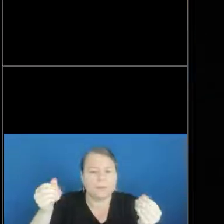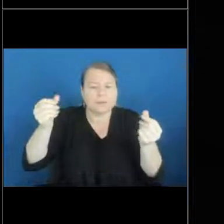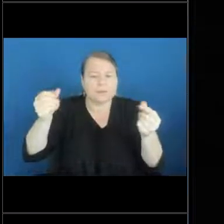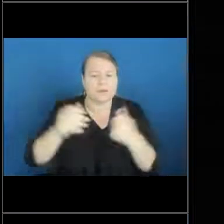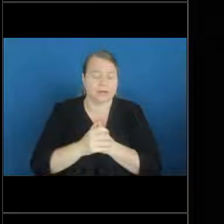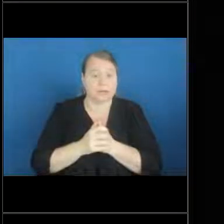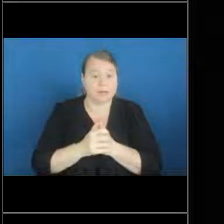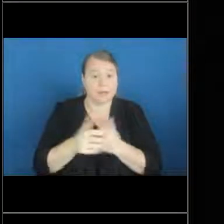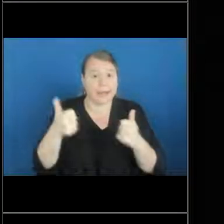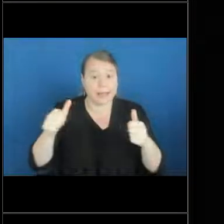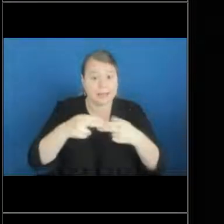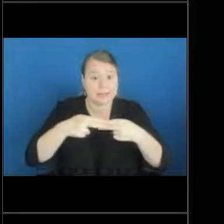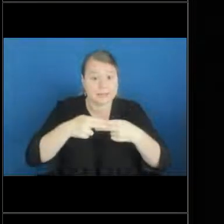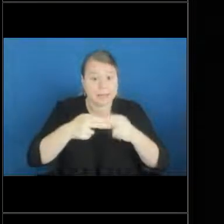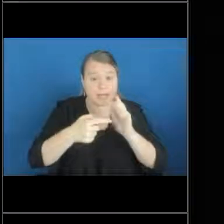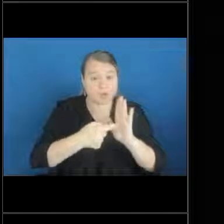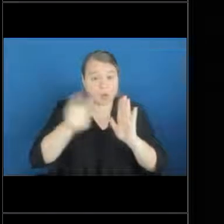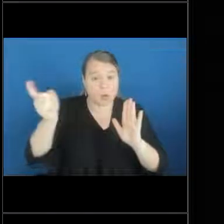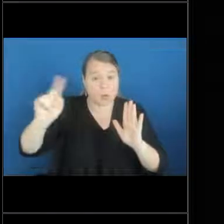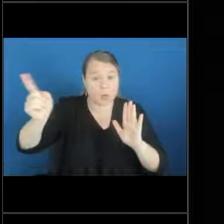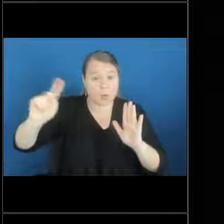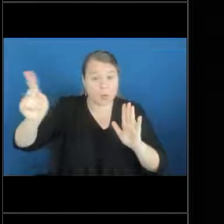wall locations?